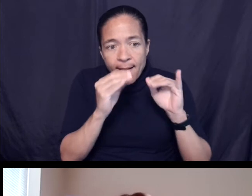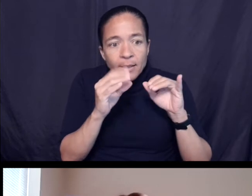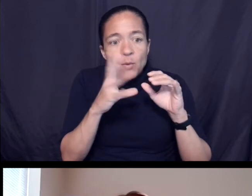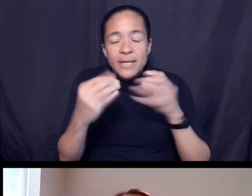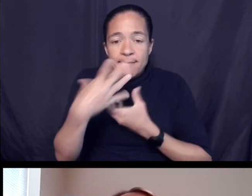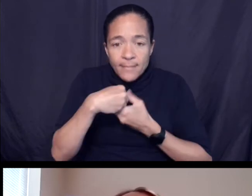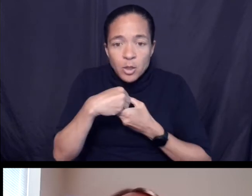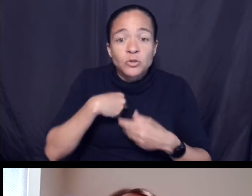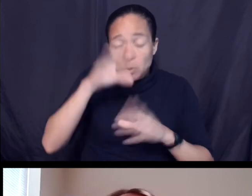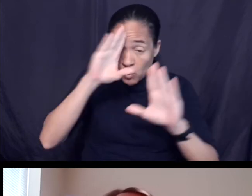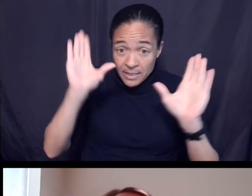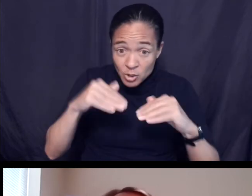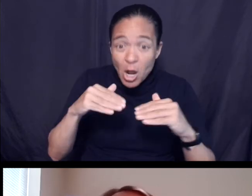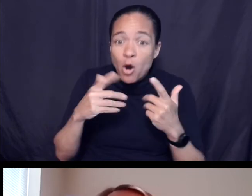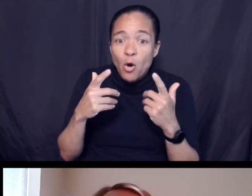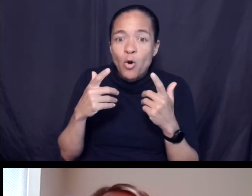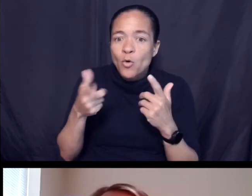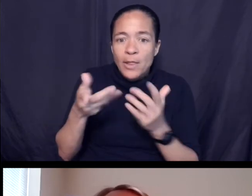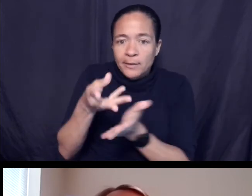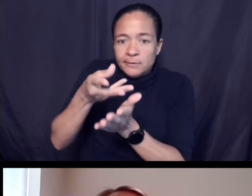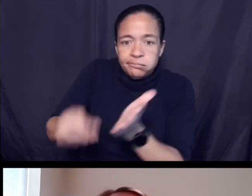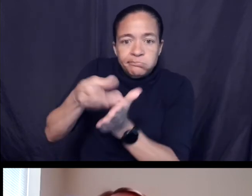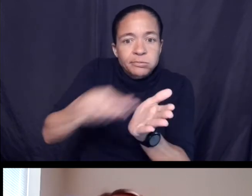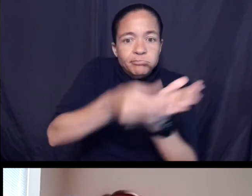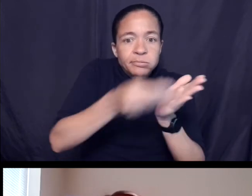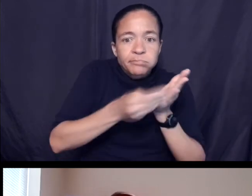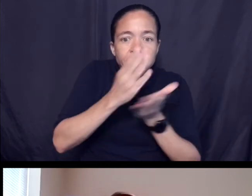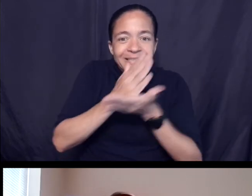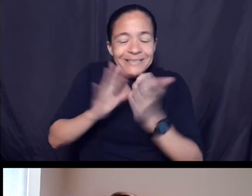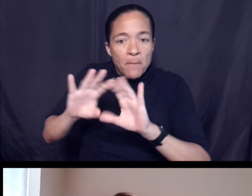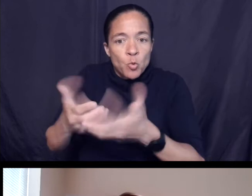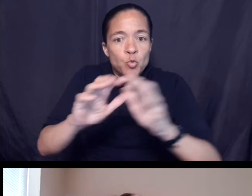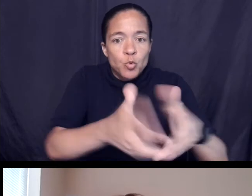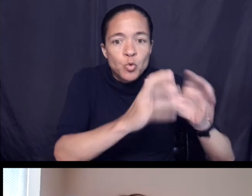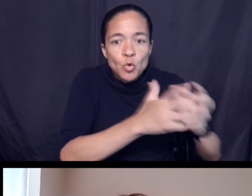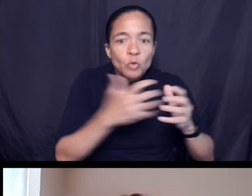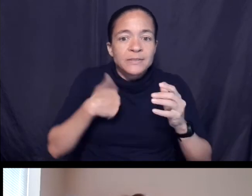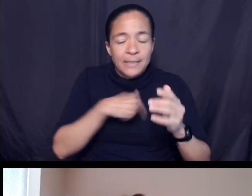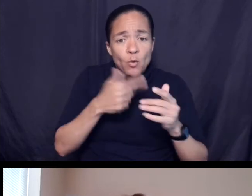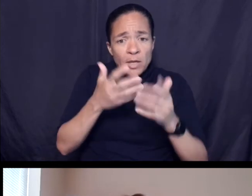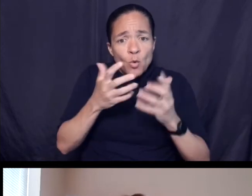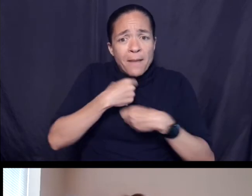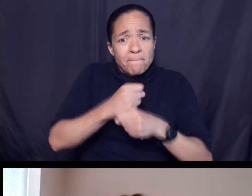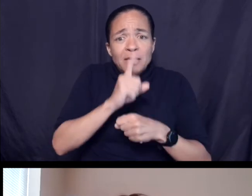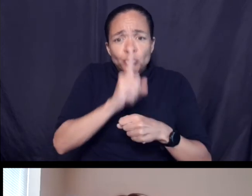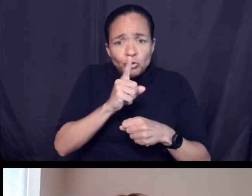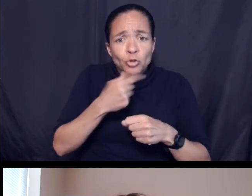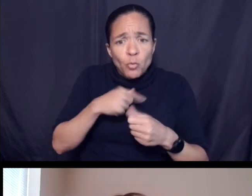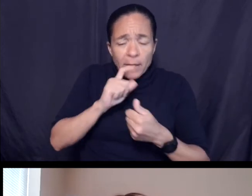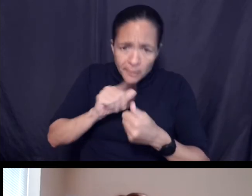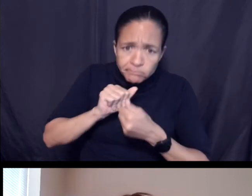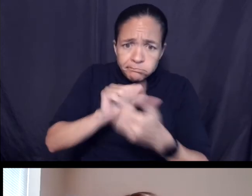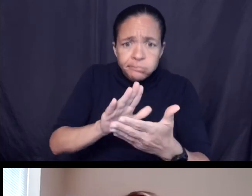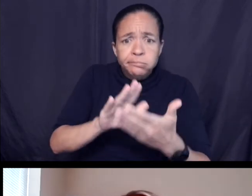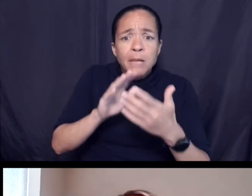CMV, and we know that we need more information and more research on that topic. So we really want to make sure that we are working to